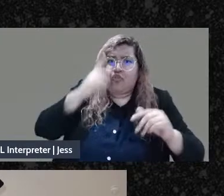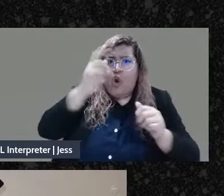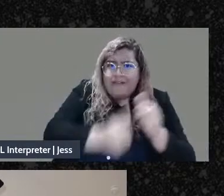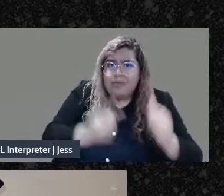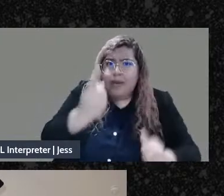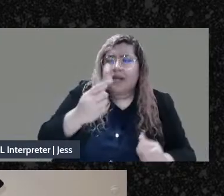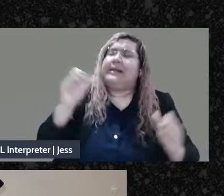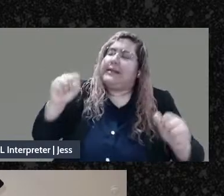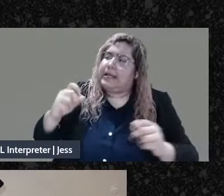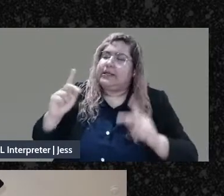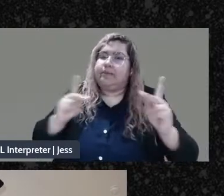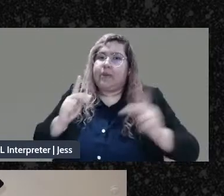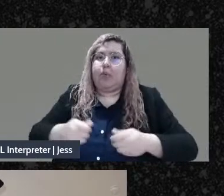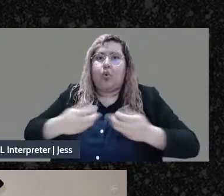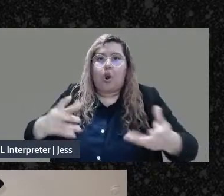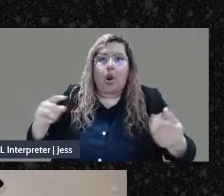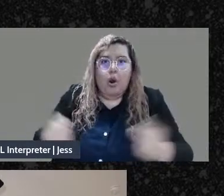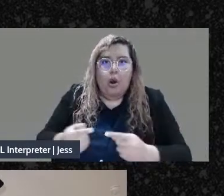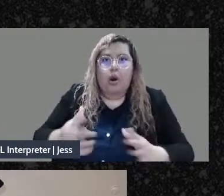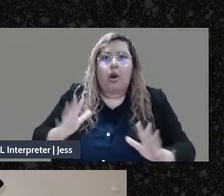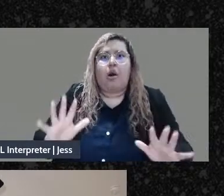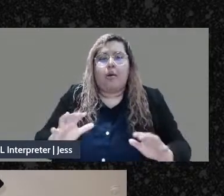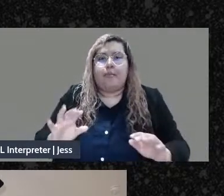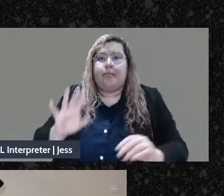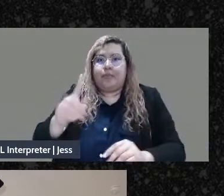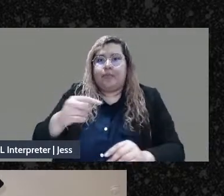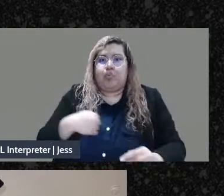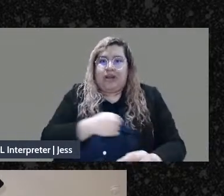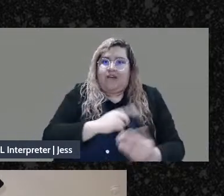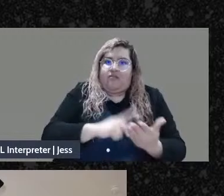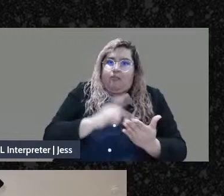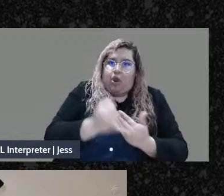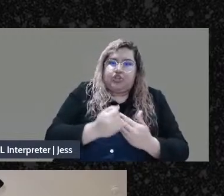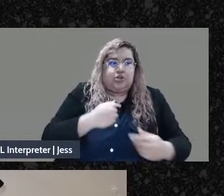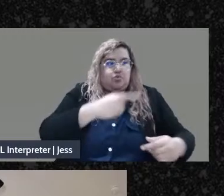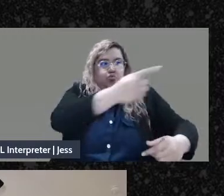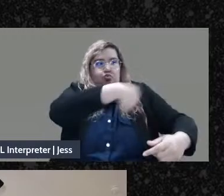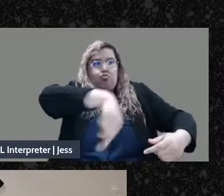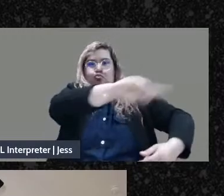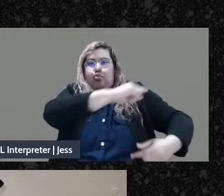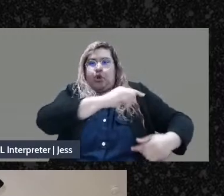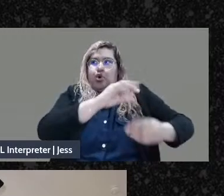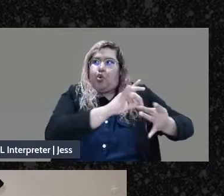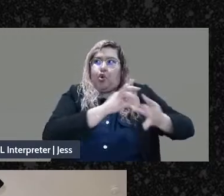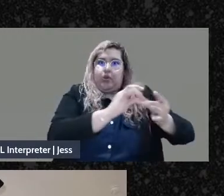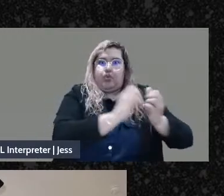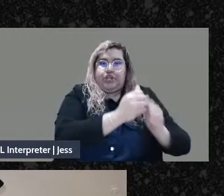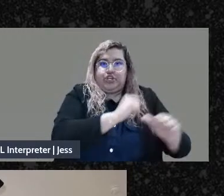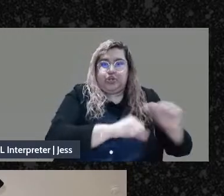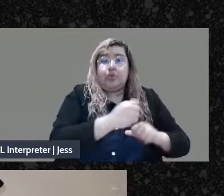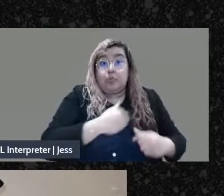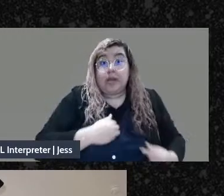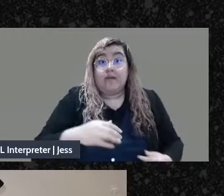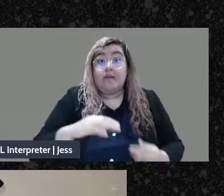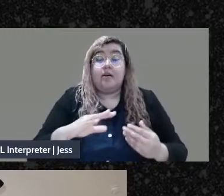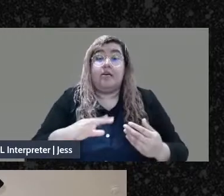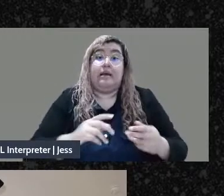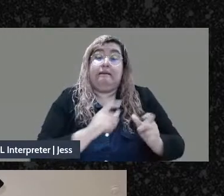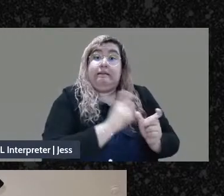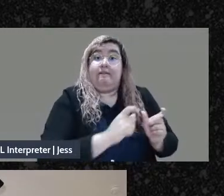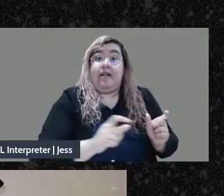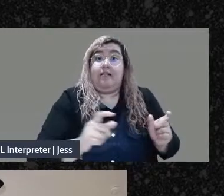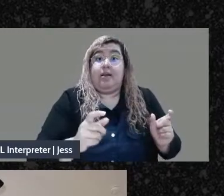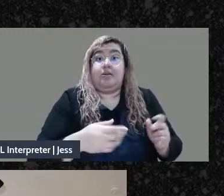each other, and here are all the projects we have that we're now coordinating between each other. So we do have a civilian 911 crisis response, and also